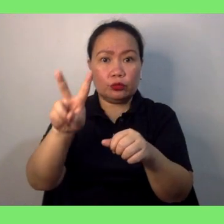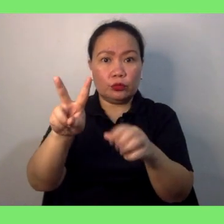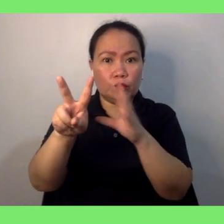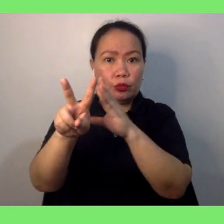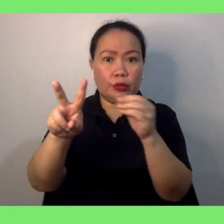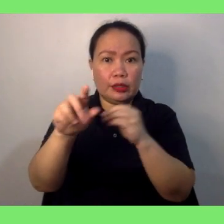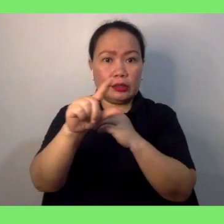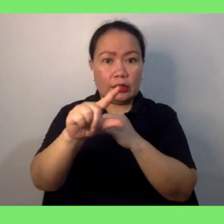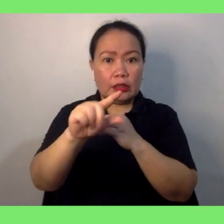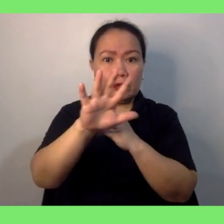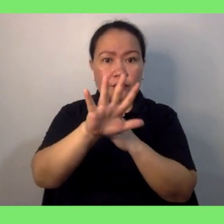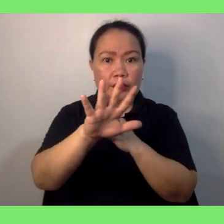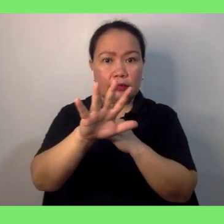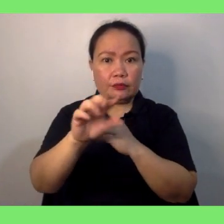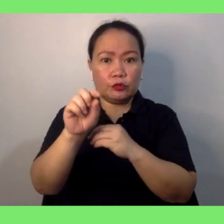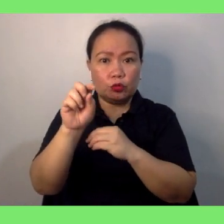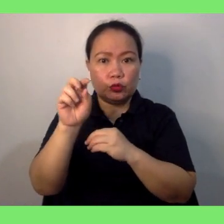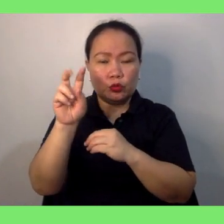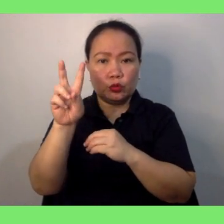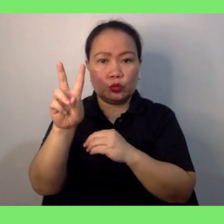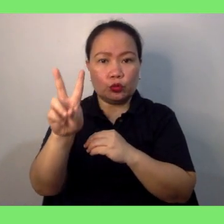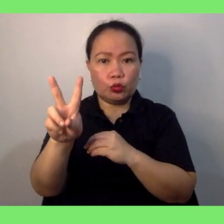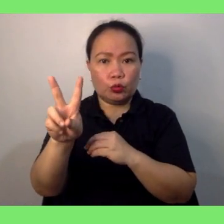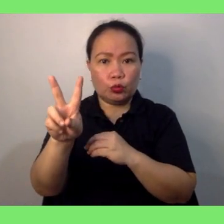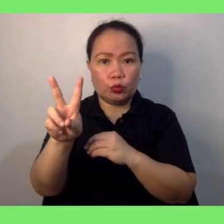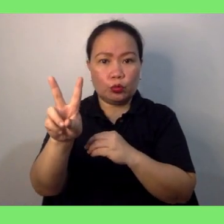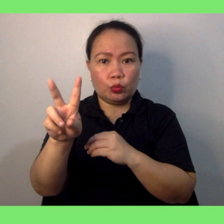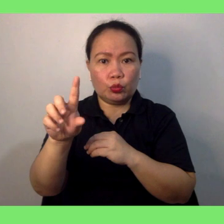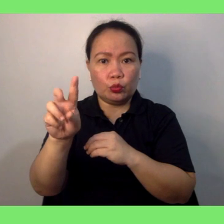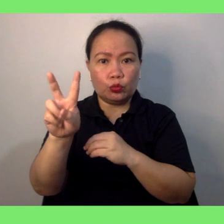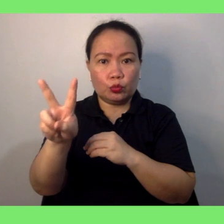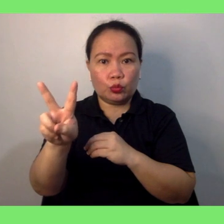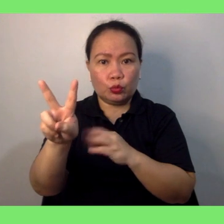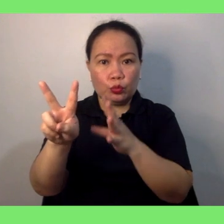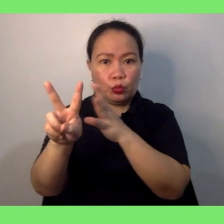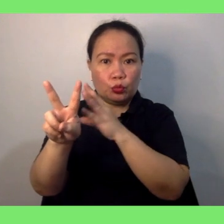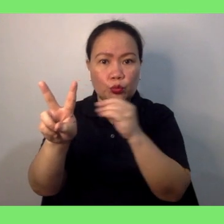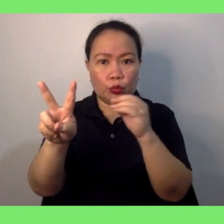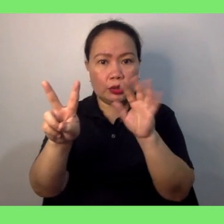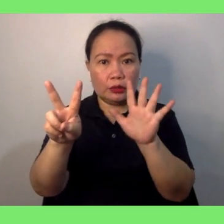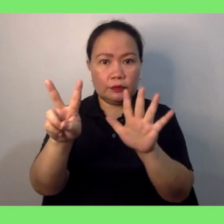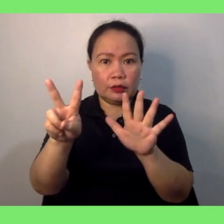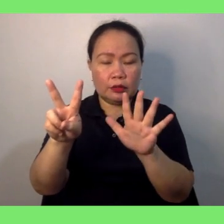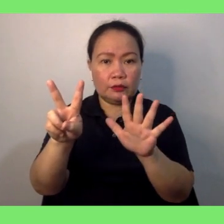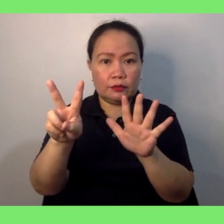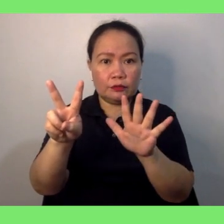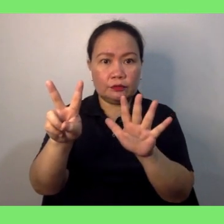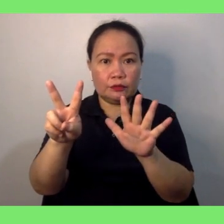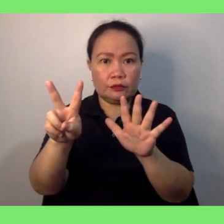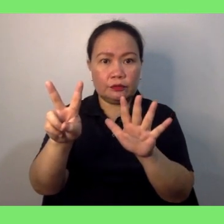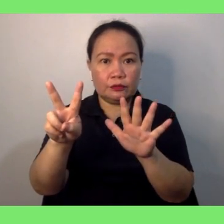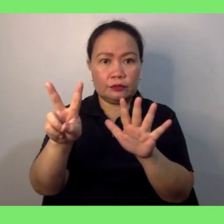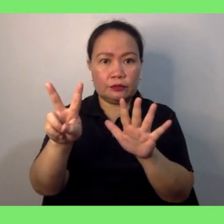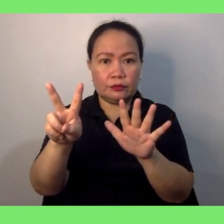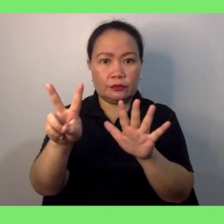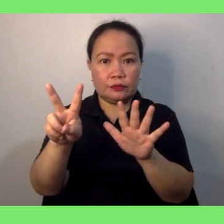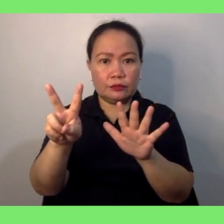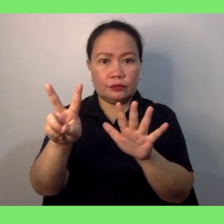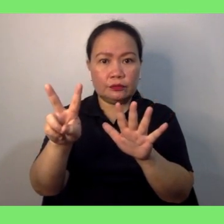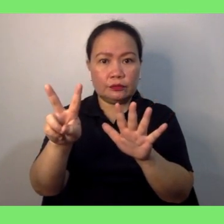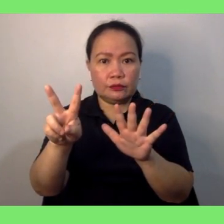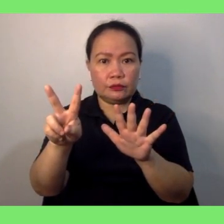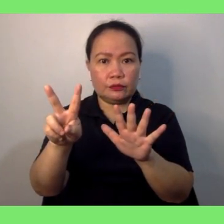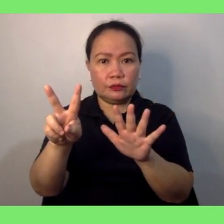Okay. If you will try to look at their measures, so si angle 2 ay 100 degrees, si angle